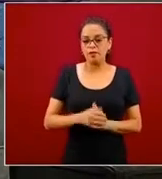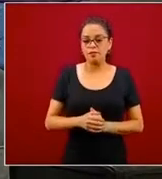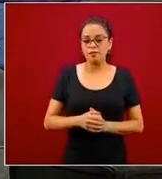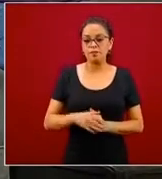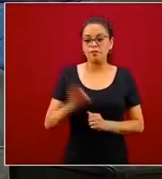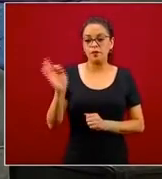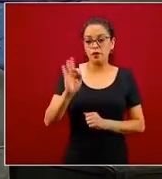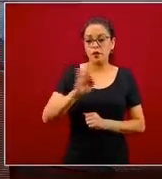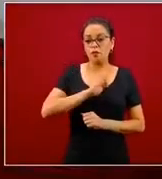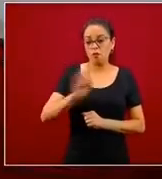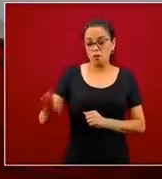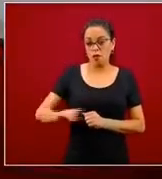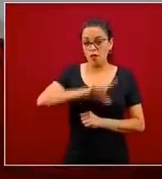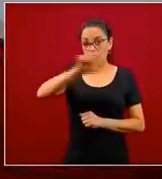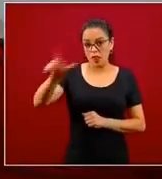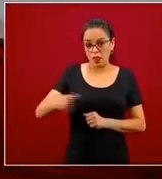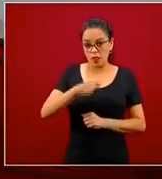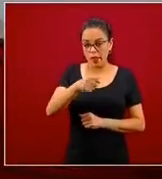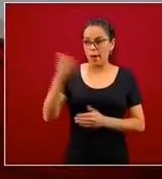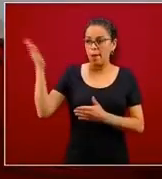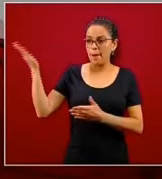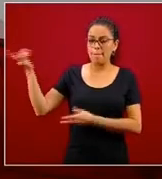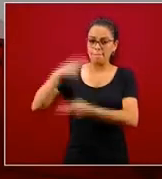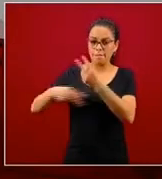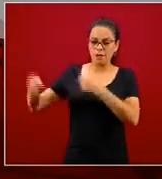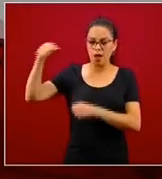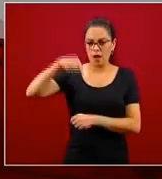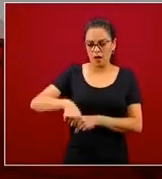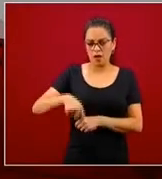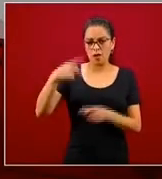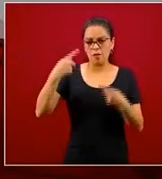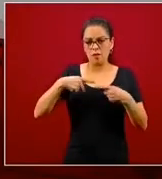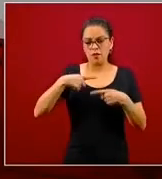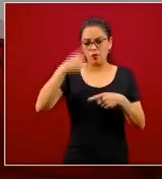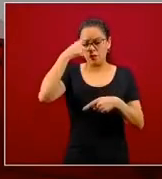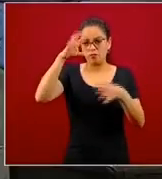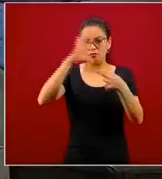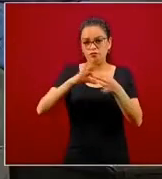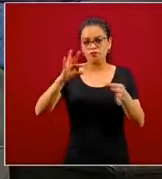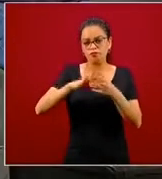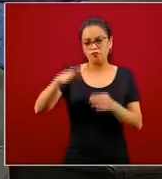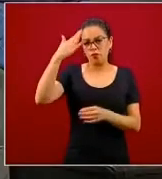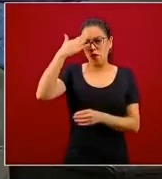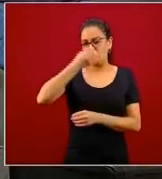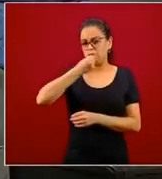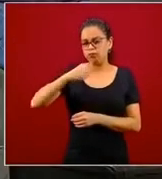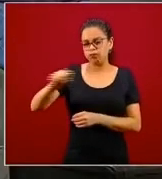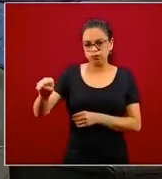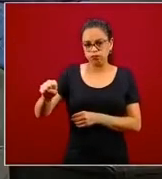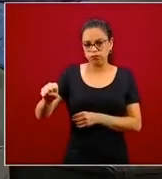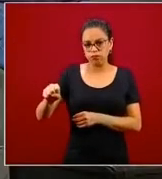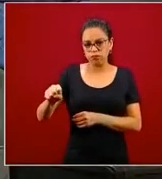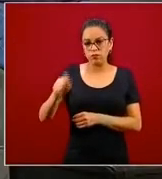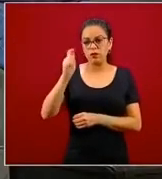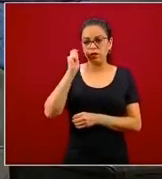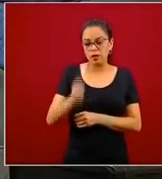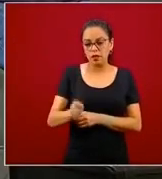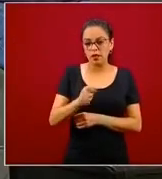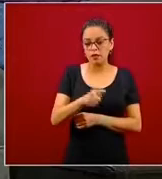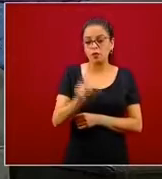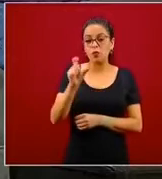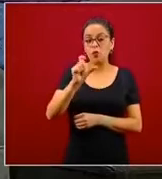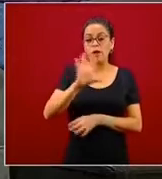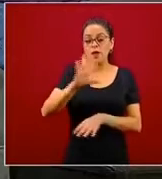And then I probabilidades also de have que más something to adelante nos ask traigan a un you. experto para que nos Could you platique also sobre bring todos in estos an expert to talk to efectos us post-COVID de